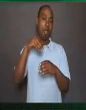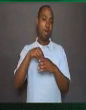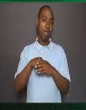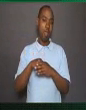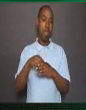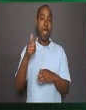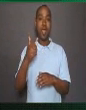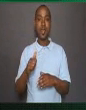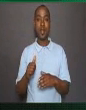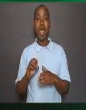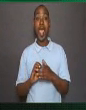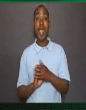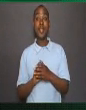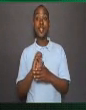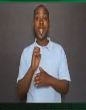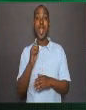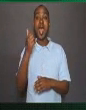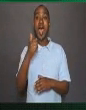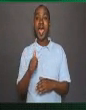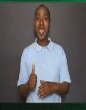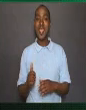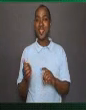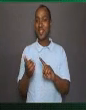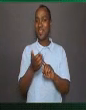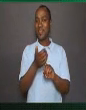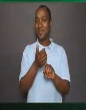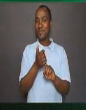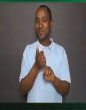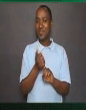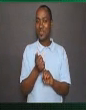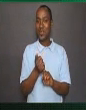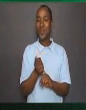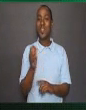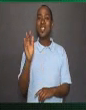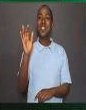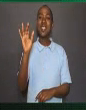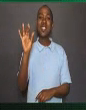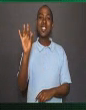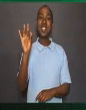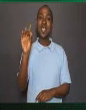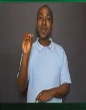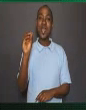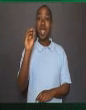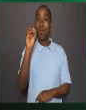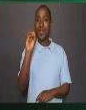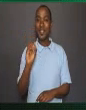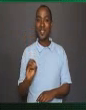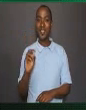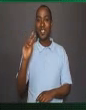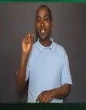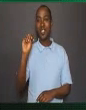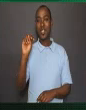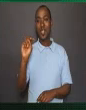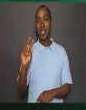Inhaled and exhaled airs contain 80%